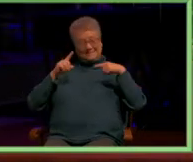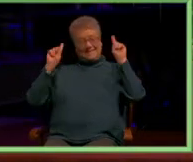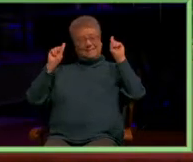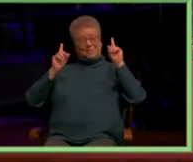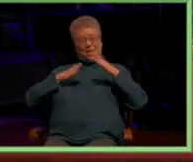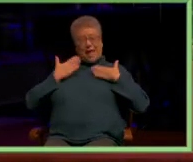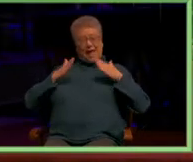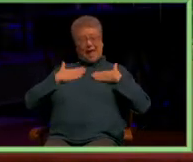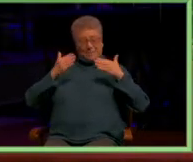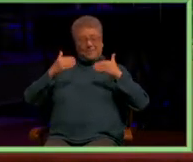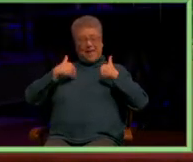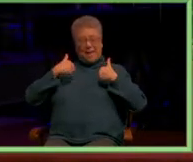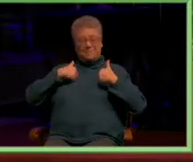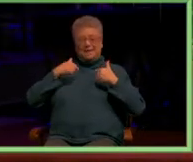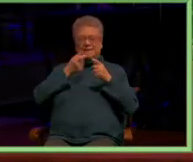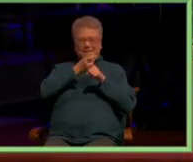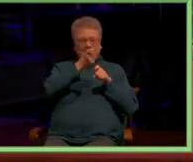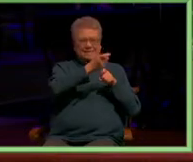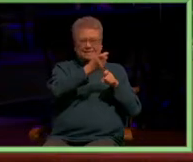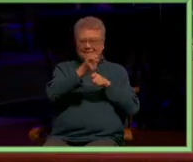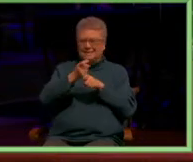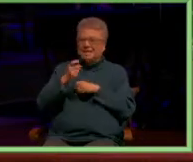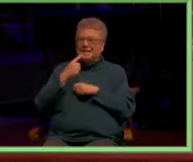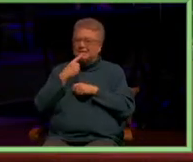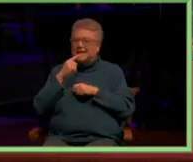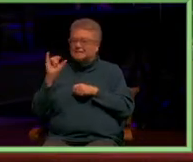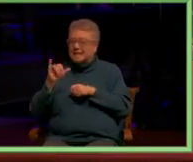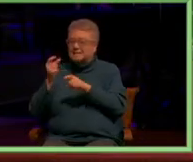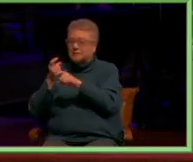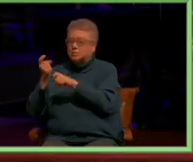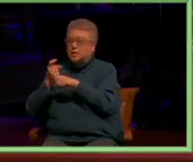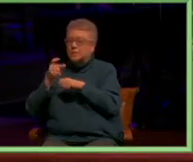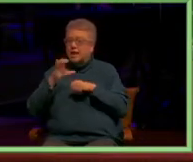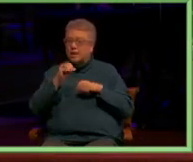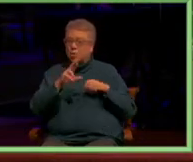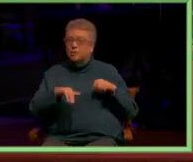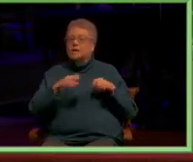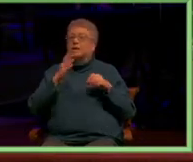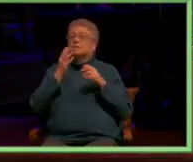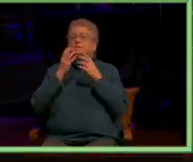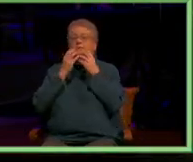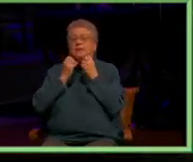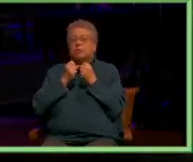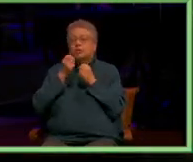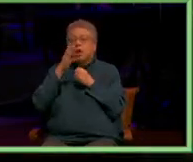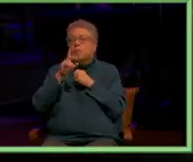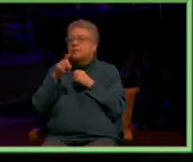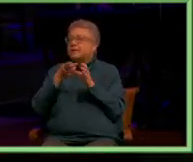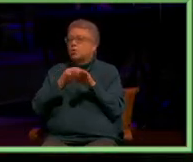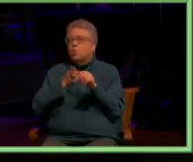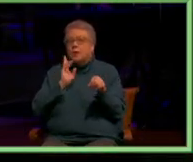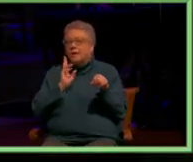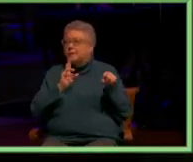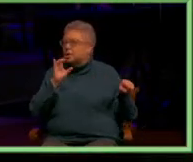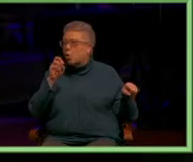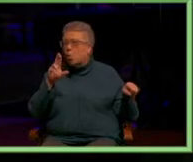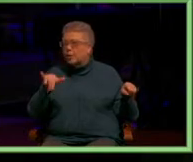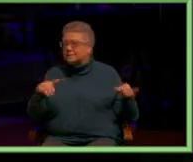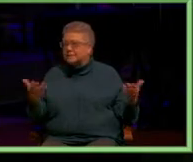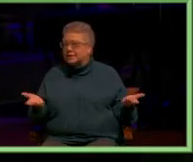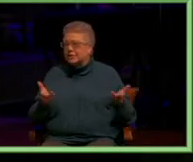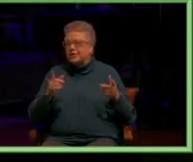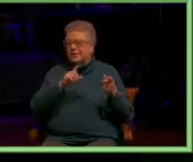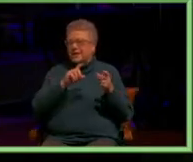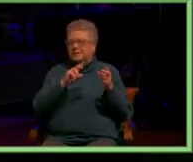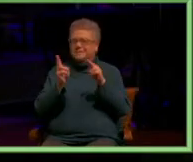Now, he says that same joke, and usually he finishes with, when they had Corey, they knew, dear God, we better quit, right? But firstborn